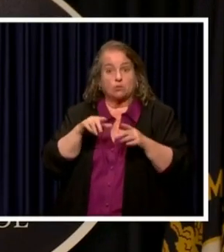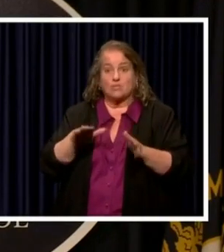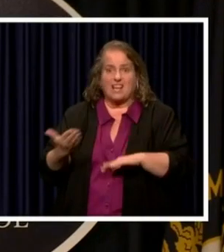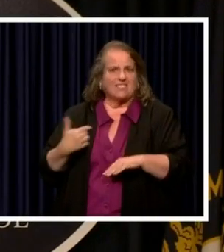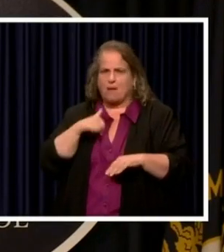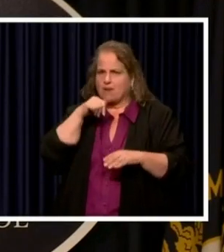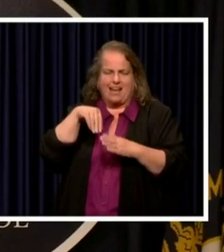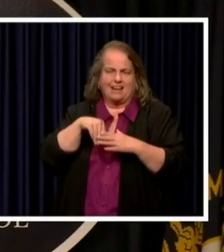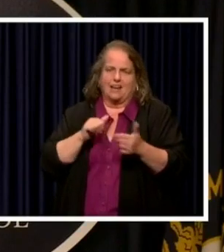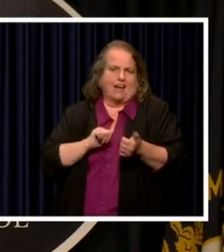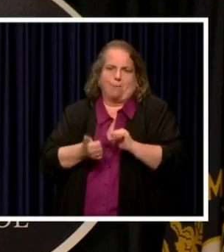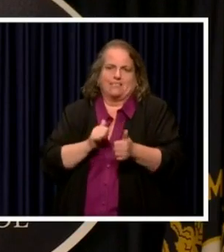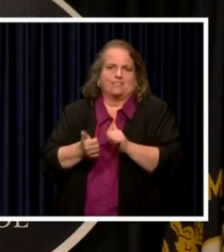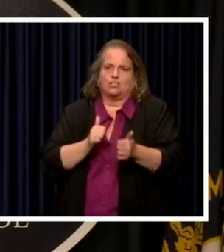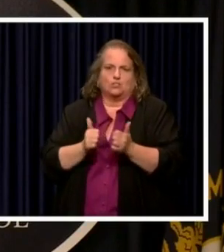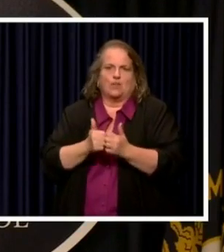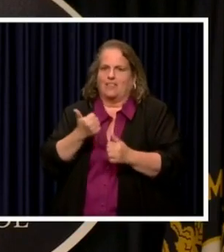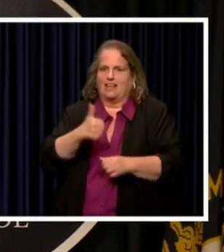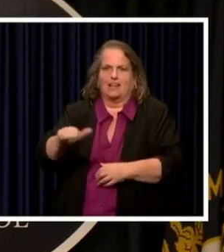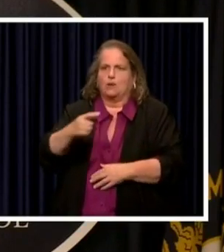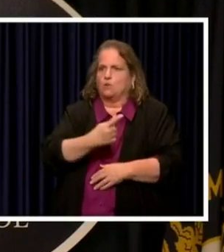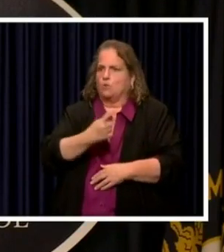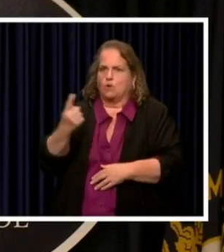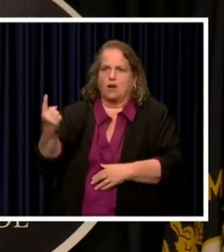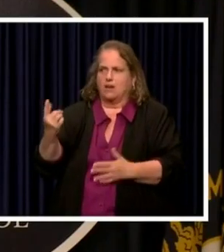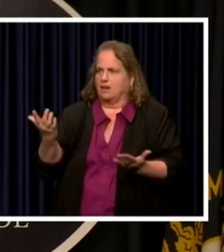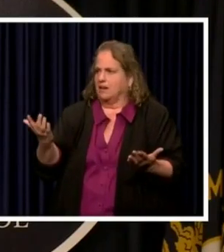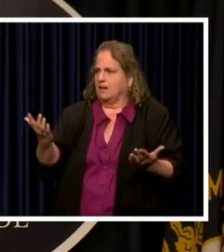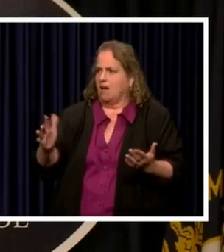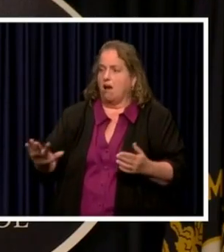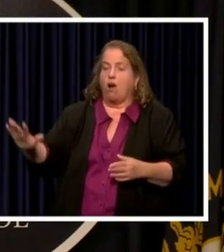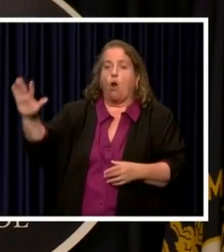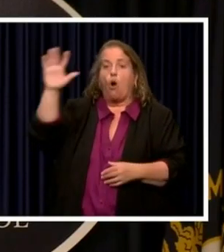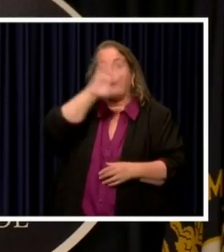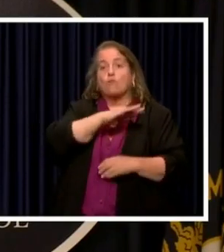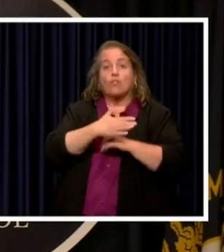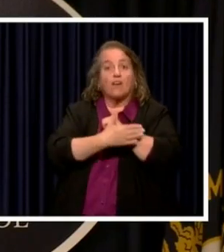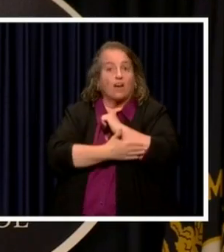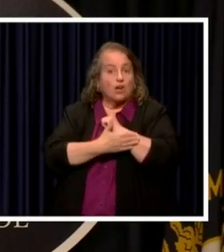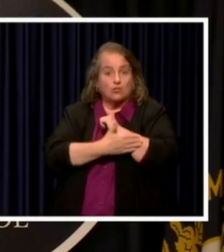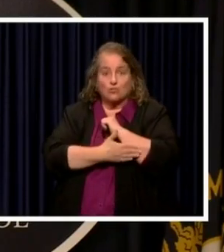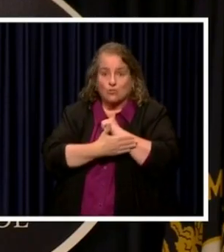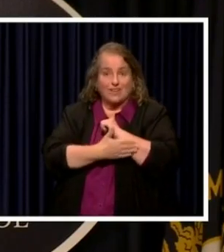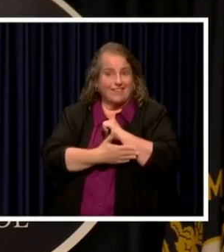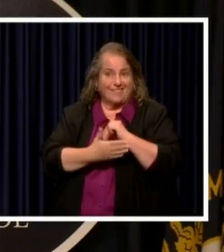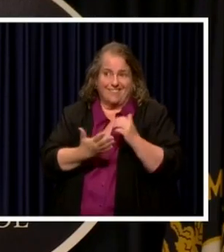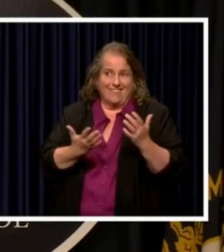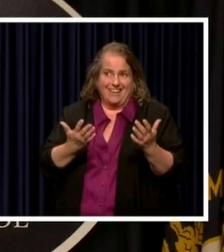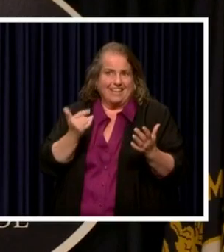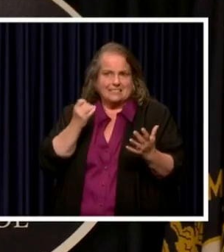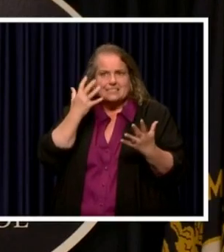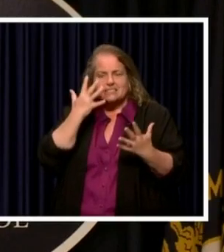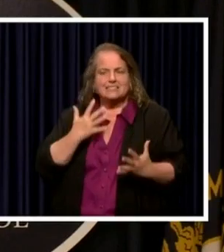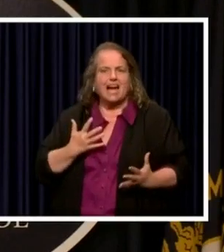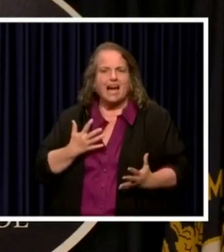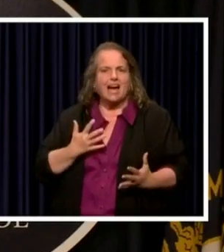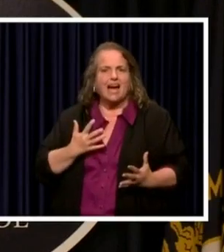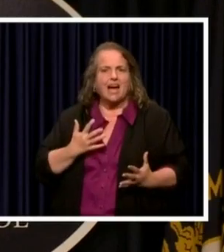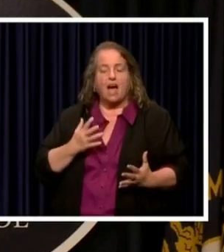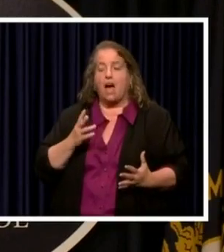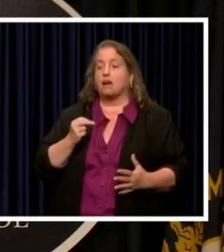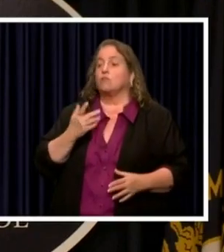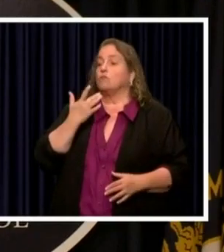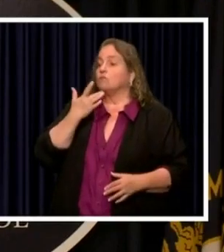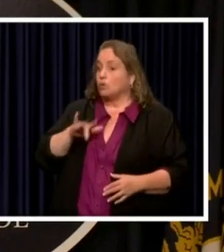competition with anybody. I mean, everyone across the country is a tragedy, and unfortunately here